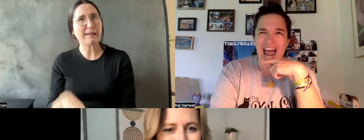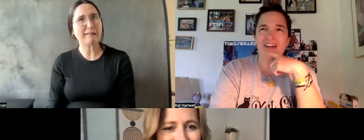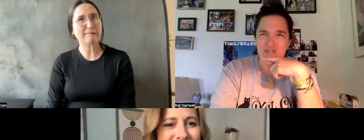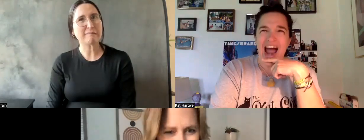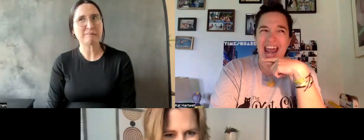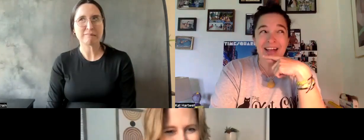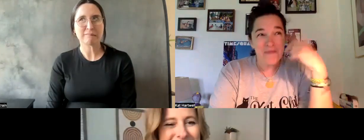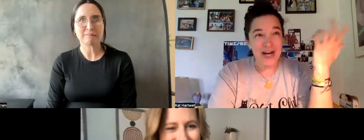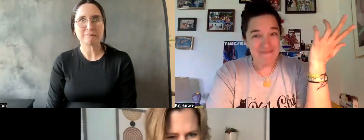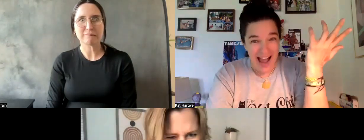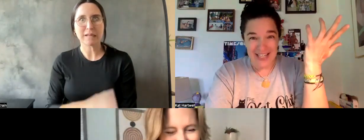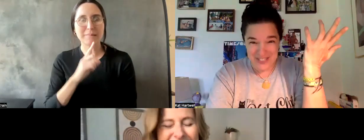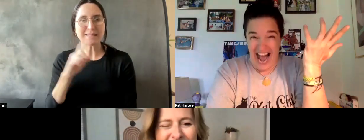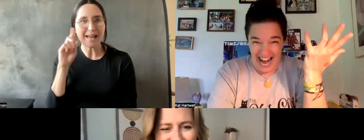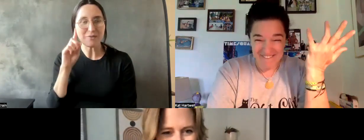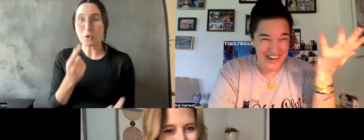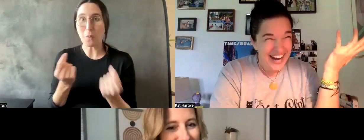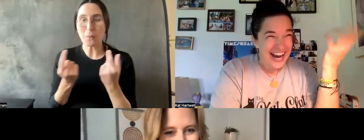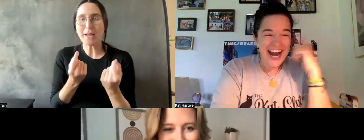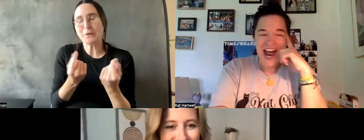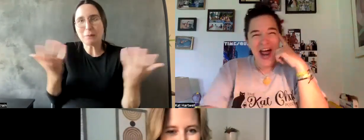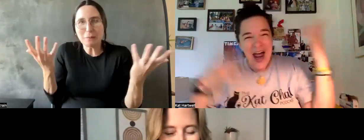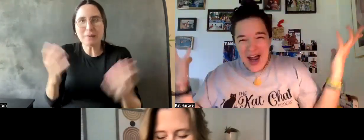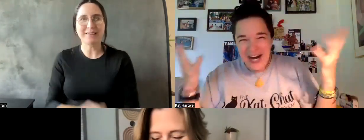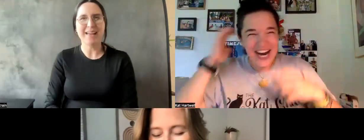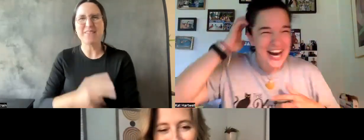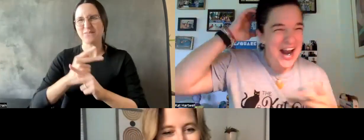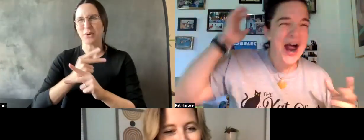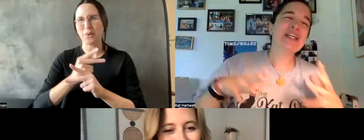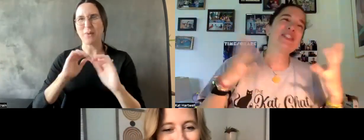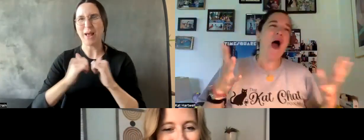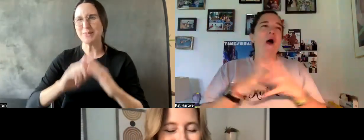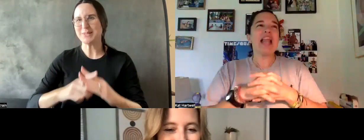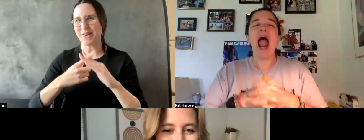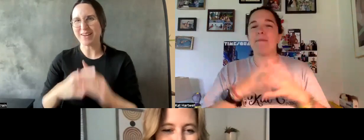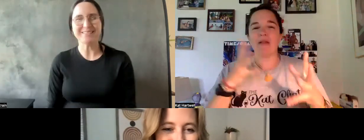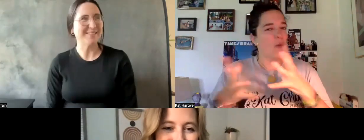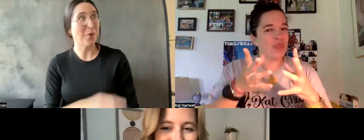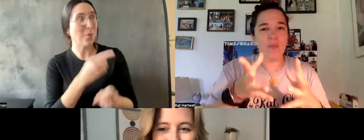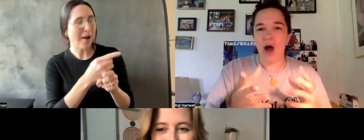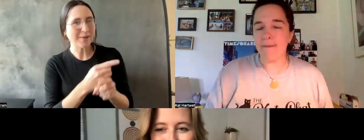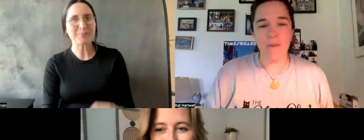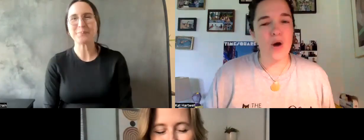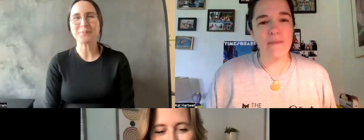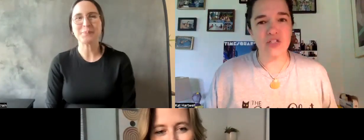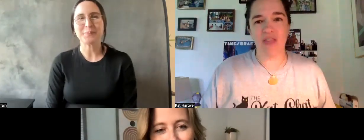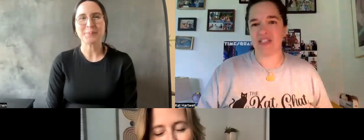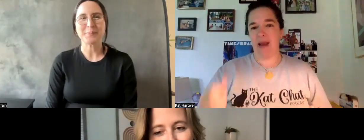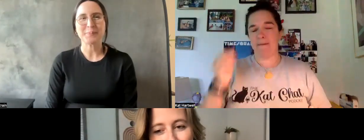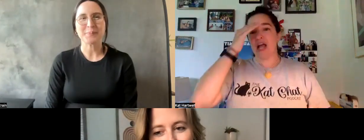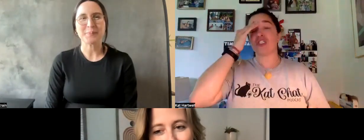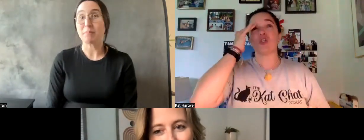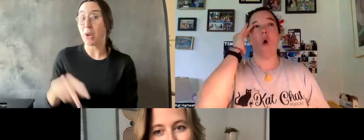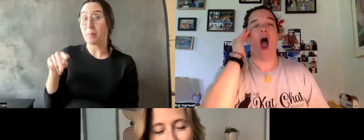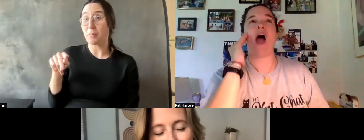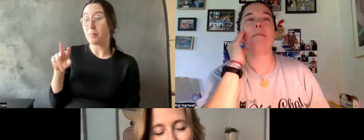point, you dad, right? Pretty much. Right. So yeah, but like with the prop, I'm pretty much on the